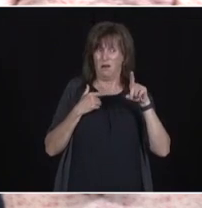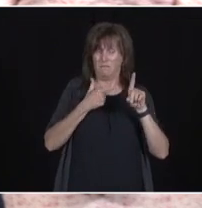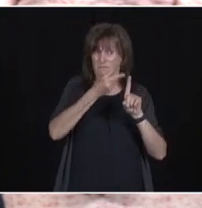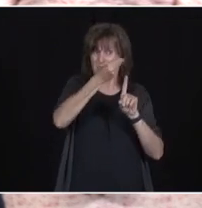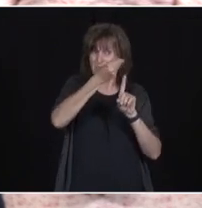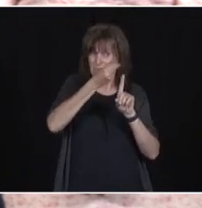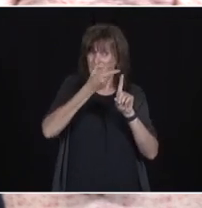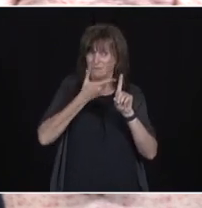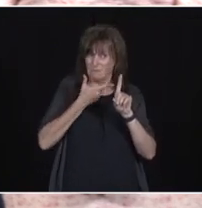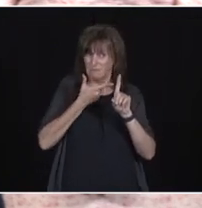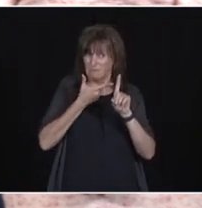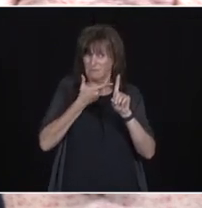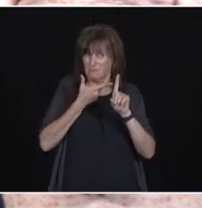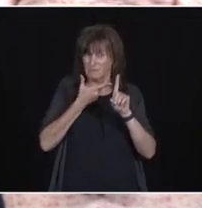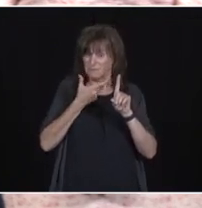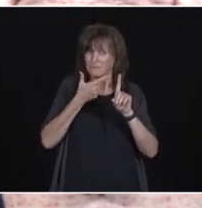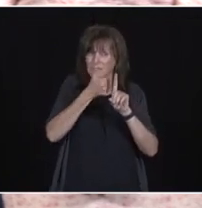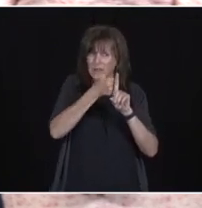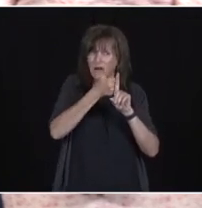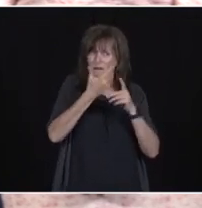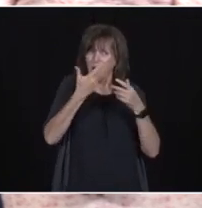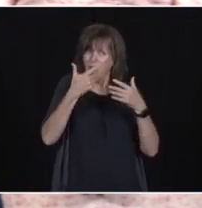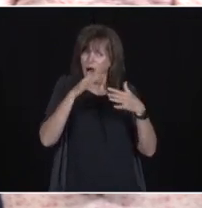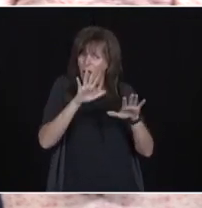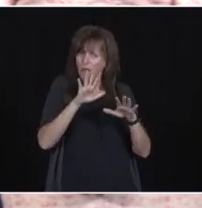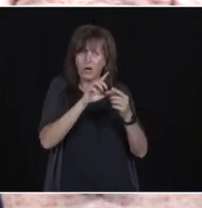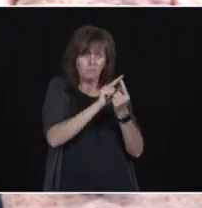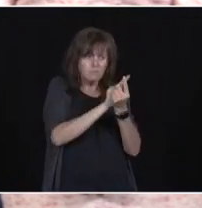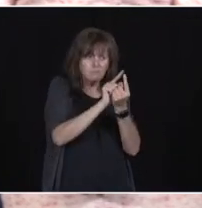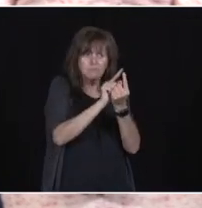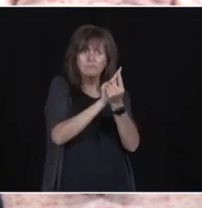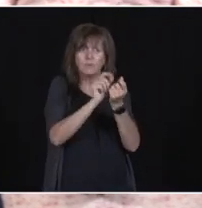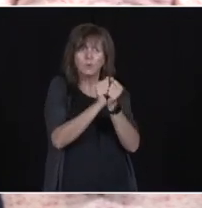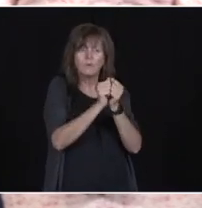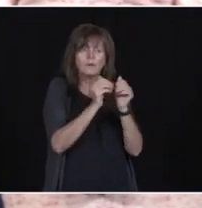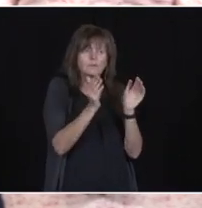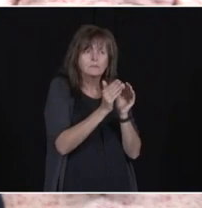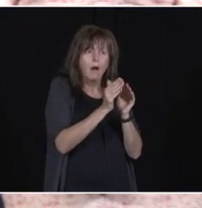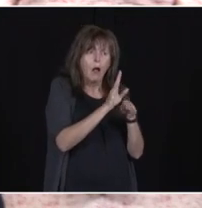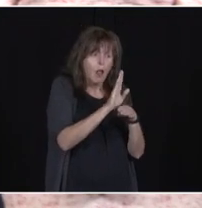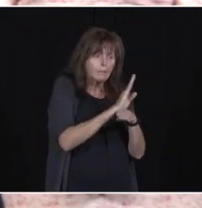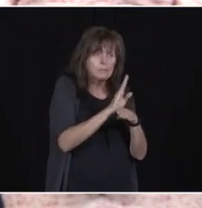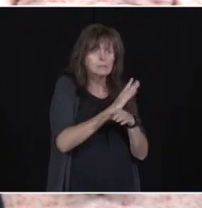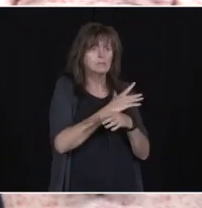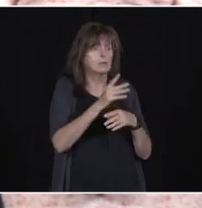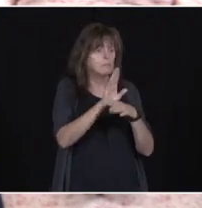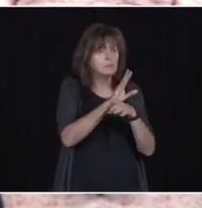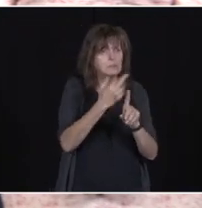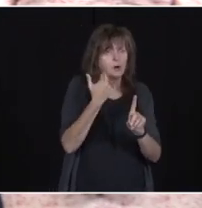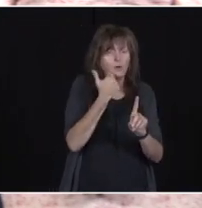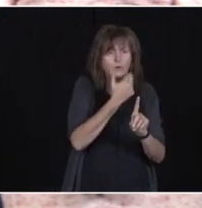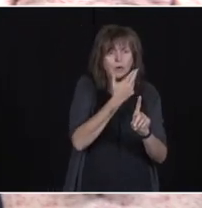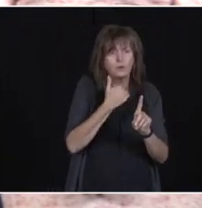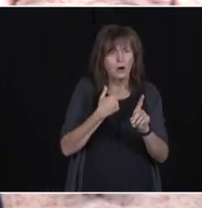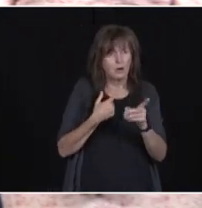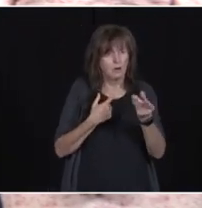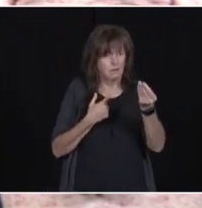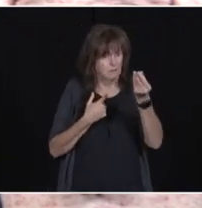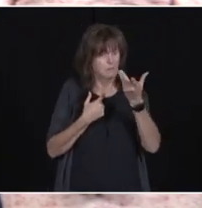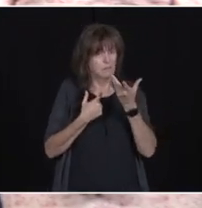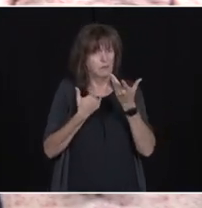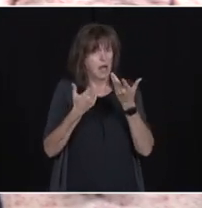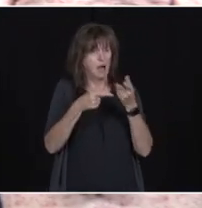forth and the small businesses, and they said it's very quiet down there. Where the boat launch was and where the docks are, it used